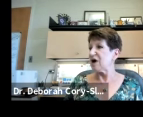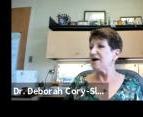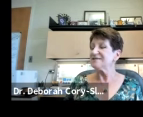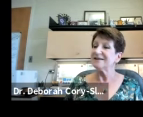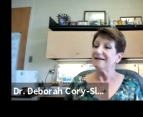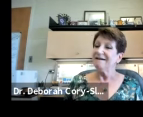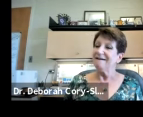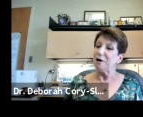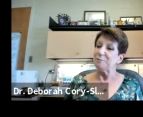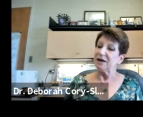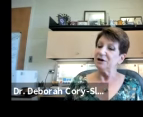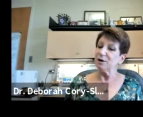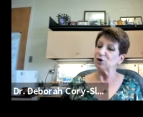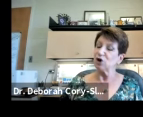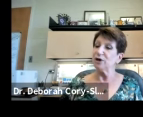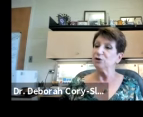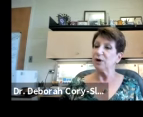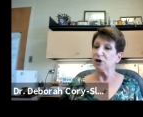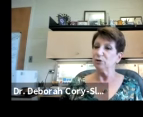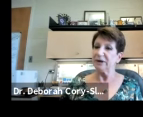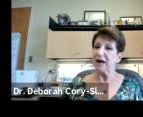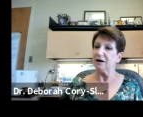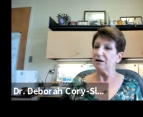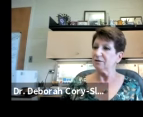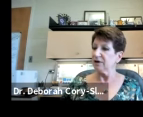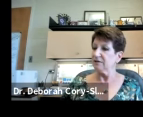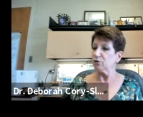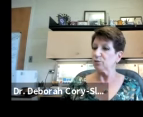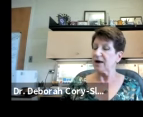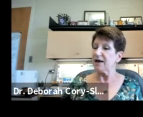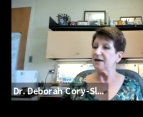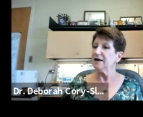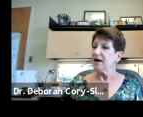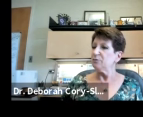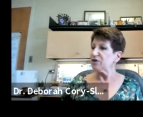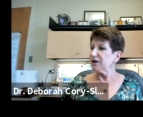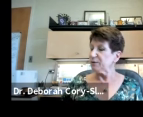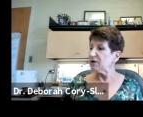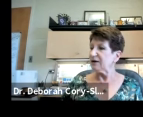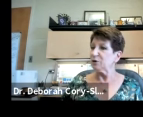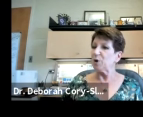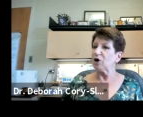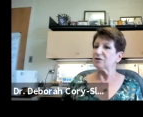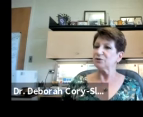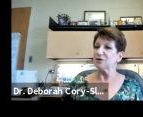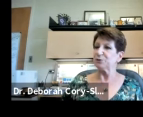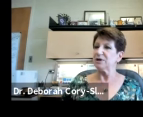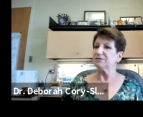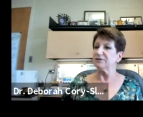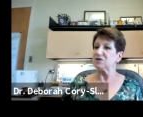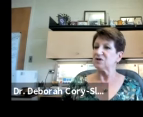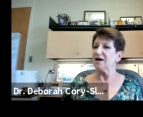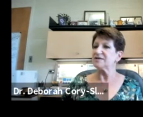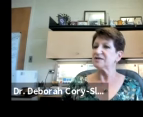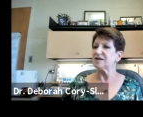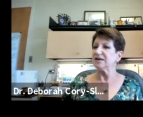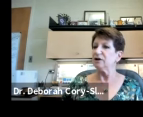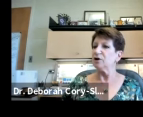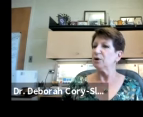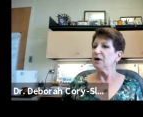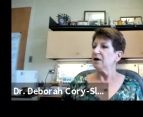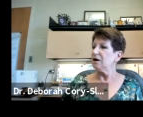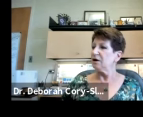particle size. And here I'm showing you a human hair in the gray. And we think about air particles in three different sizes.